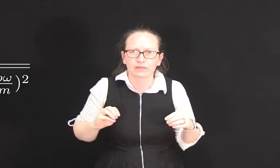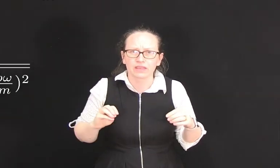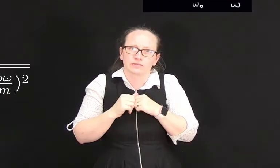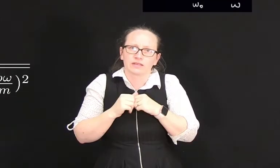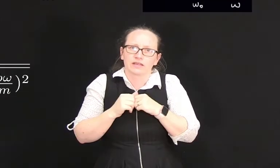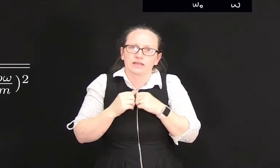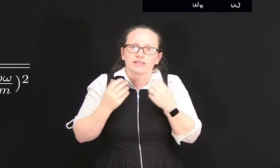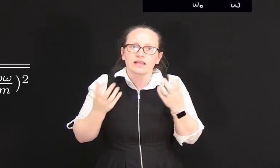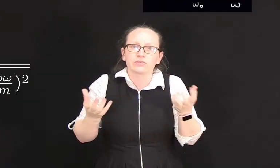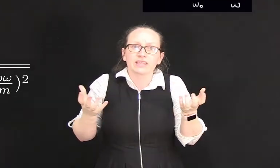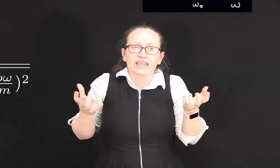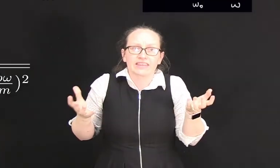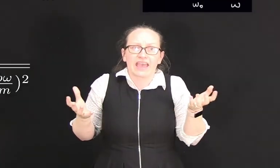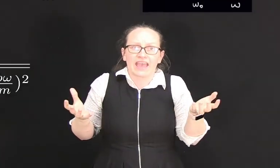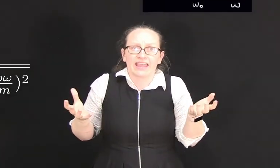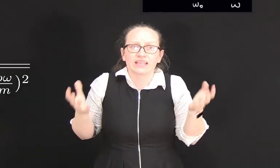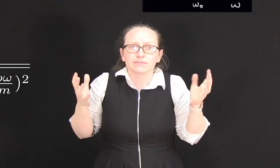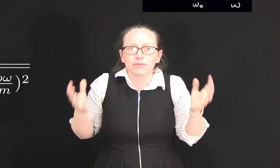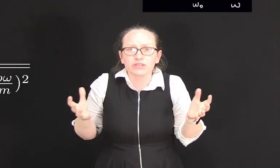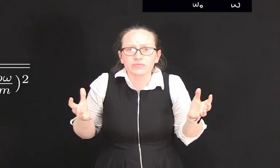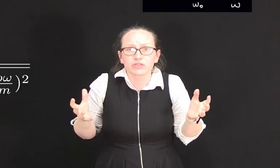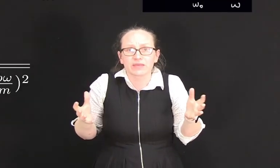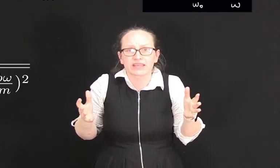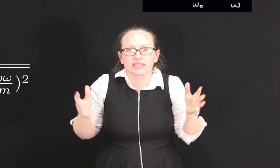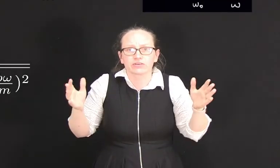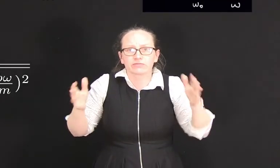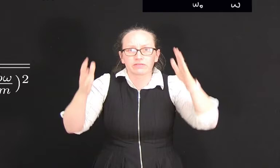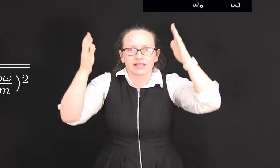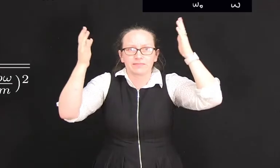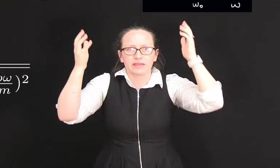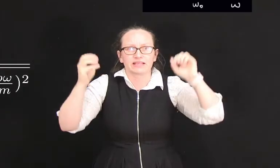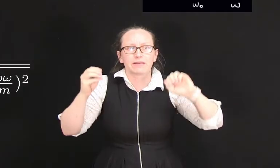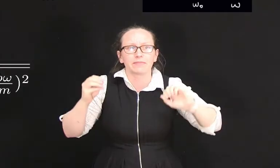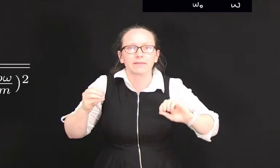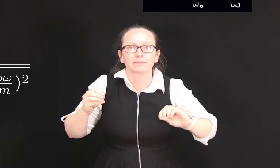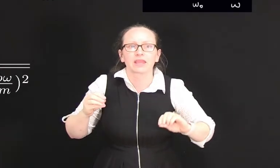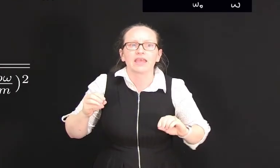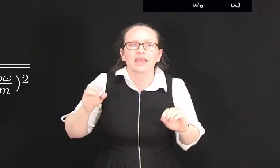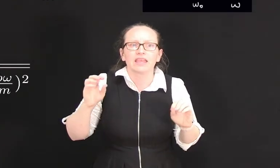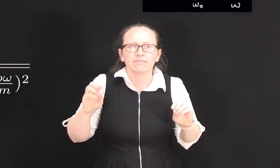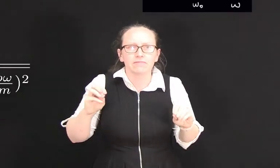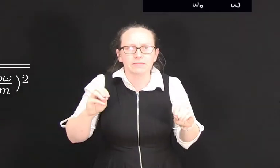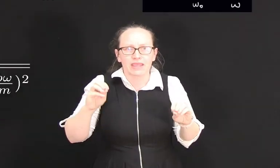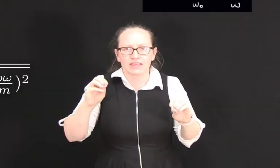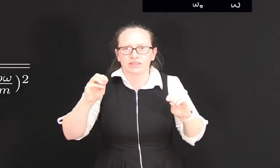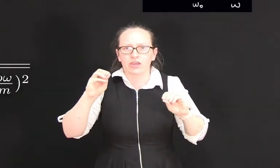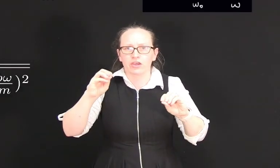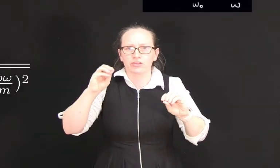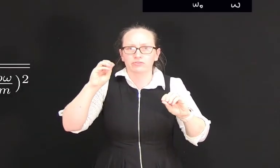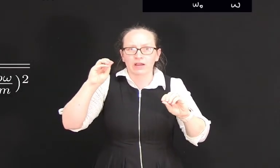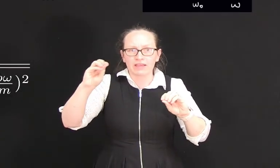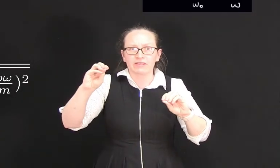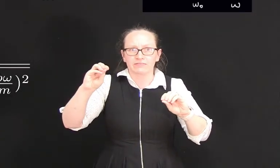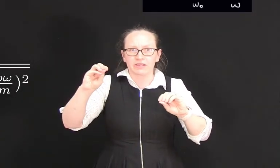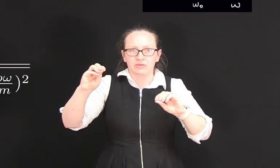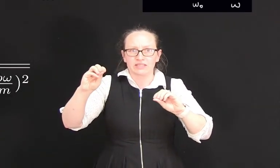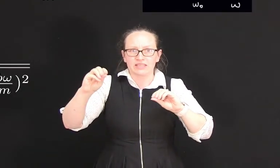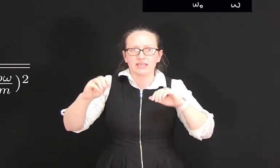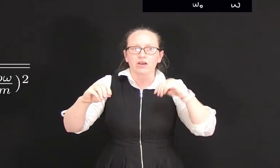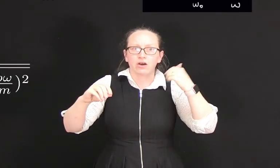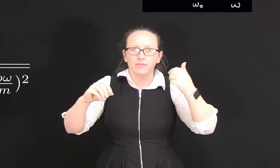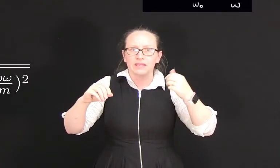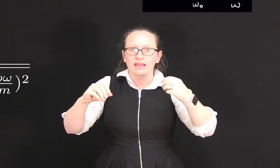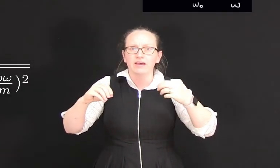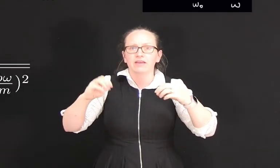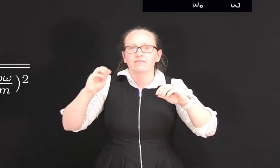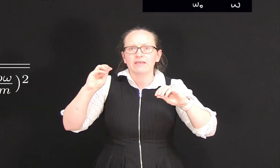damping. Now looking at that A, it's possible to make it into a really big number. If we make the driving